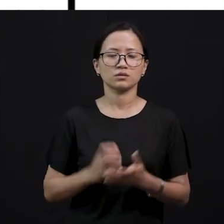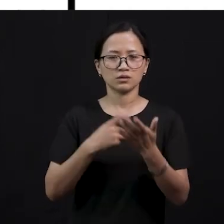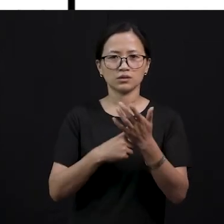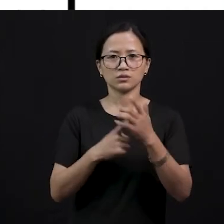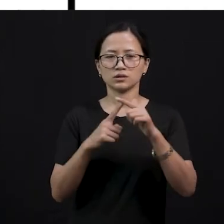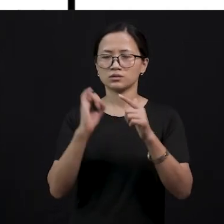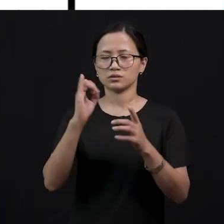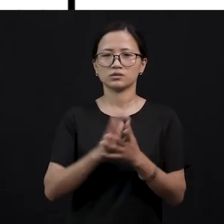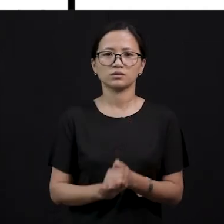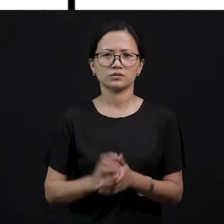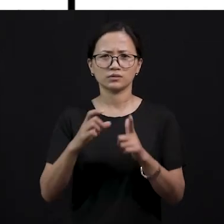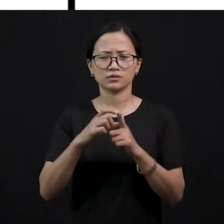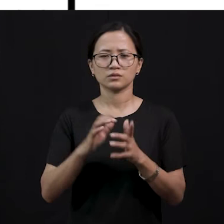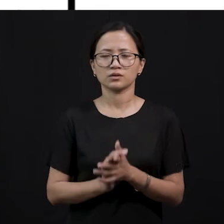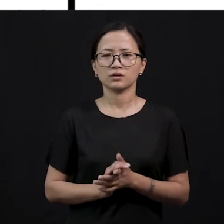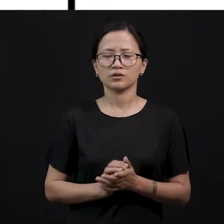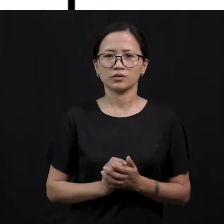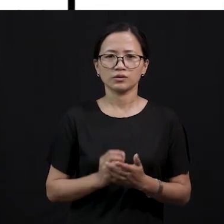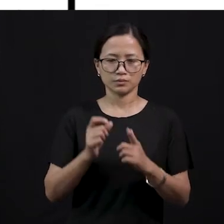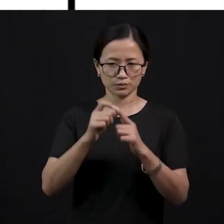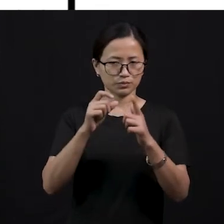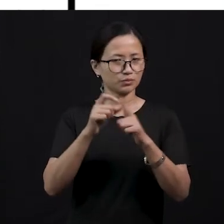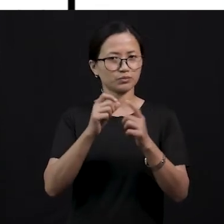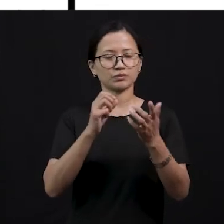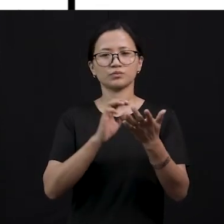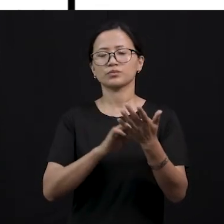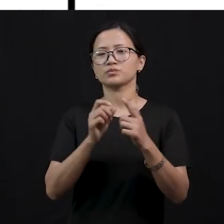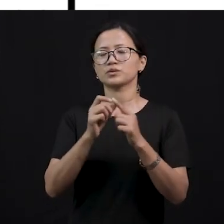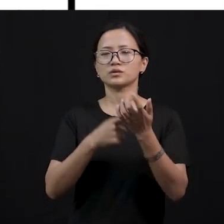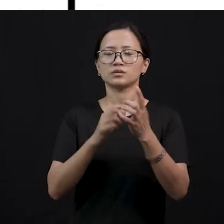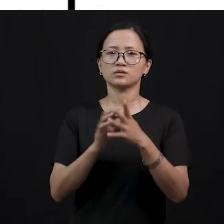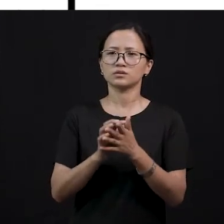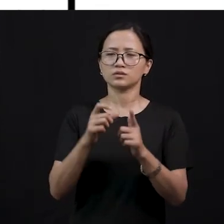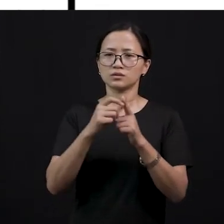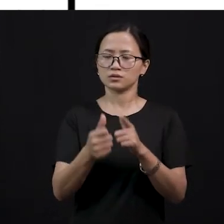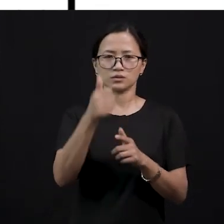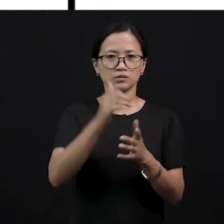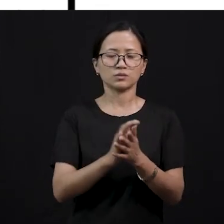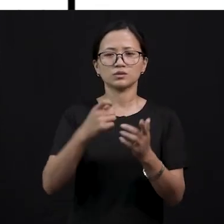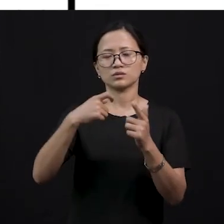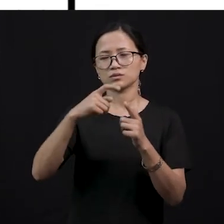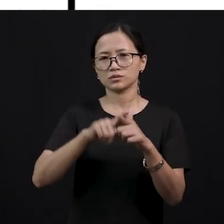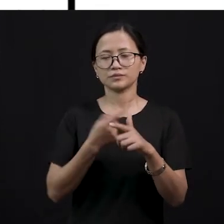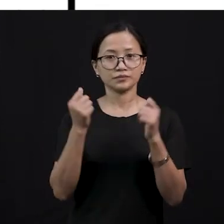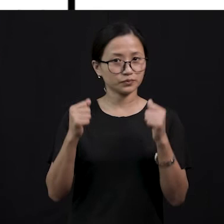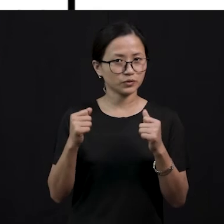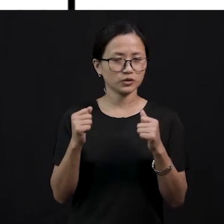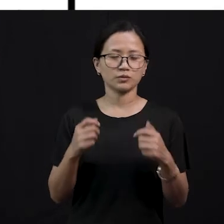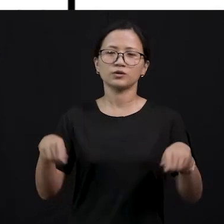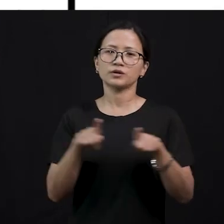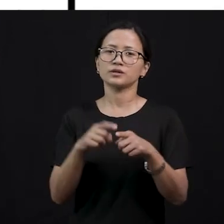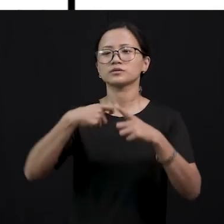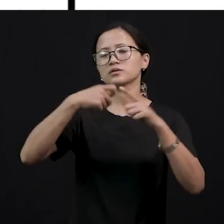RTI application in Delhi was filed to the Office of President about Article 370 in Jammu and Kashmir. And